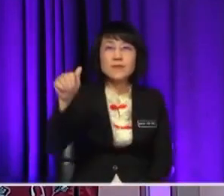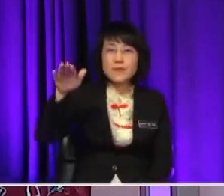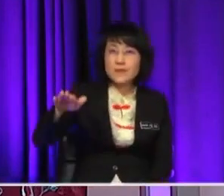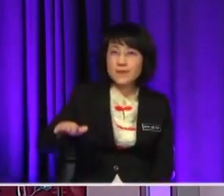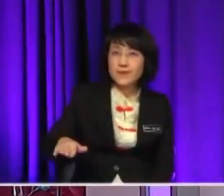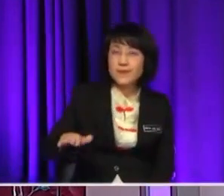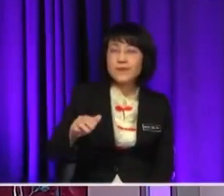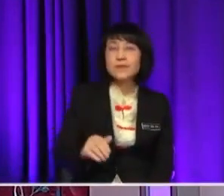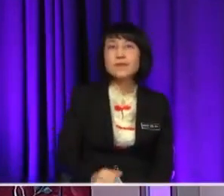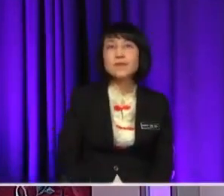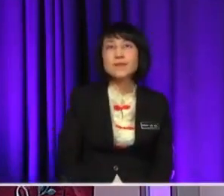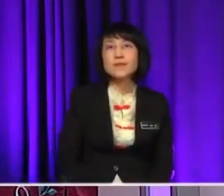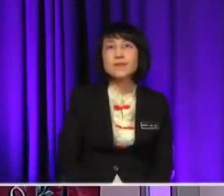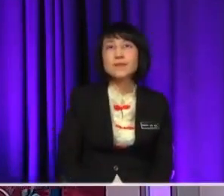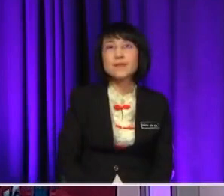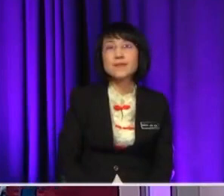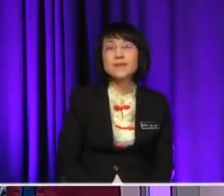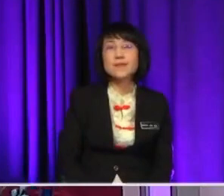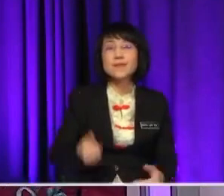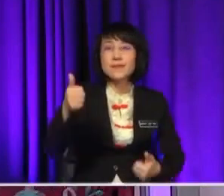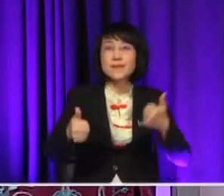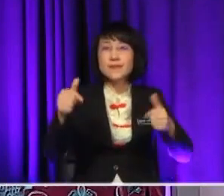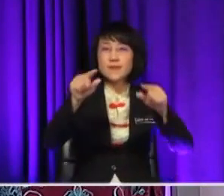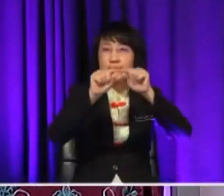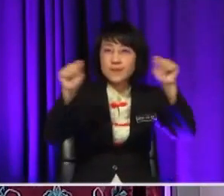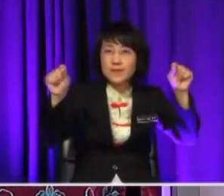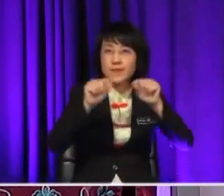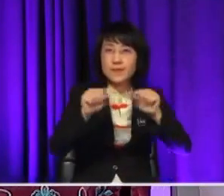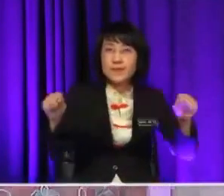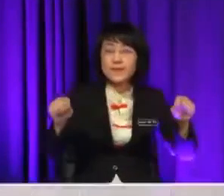remember which line has that?